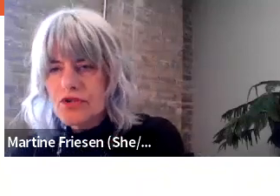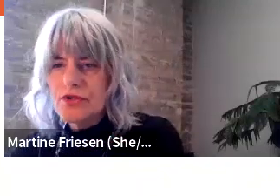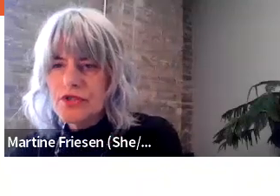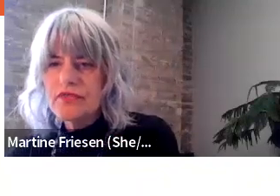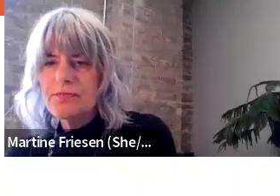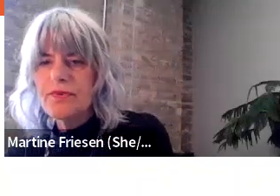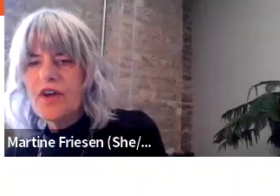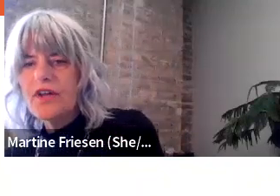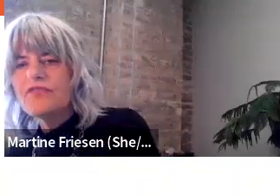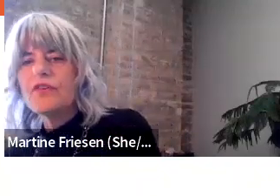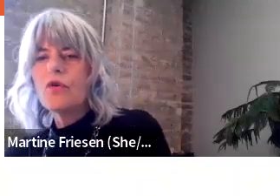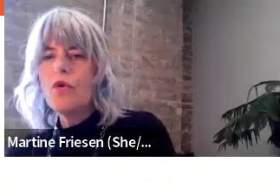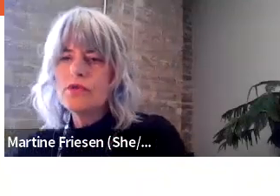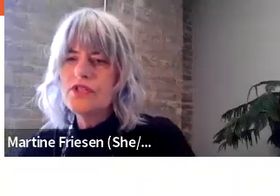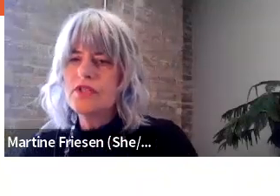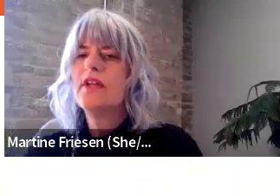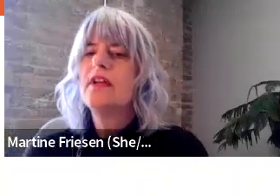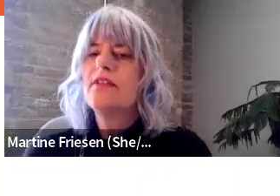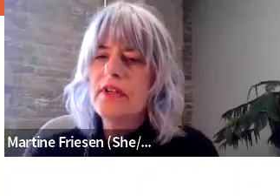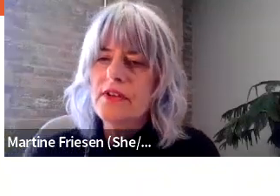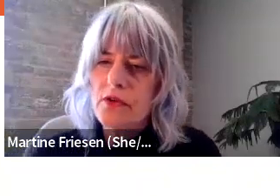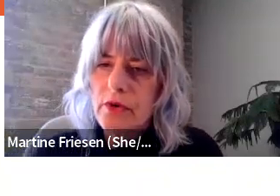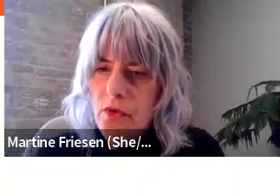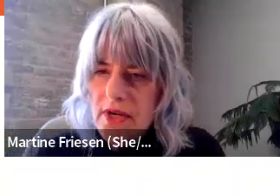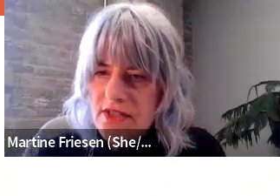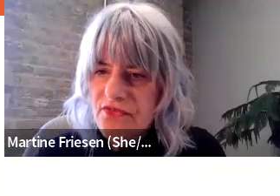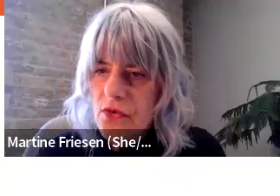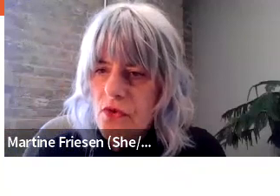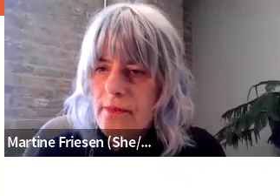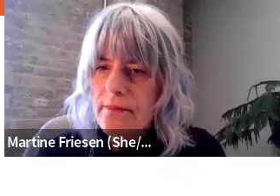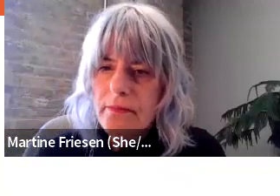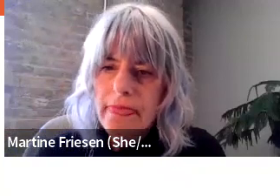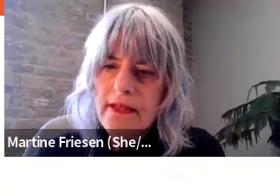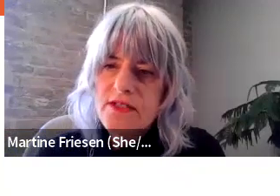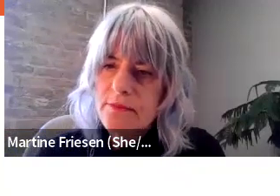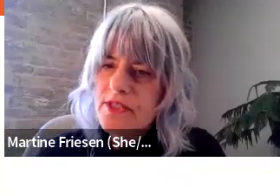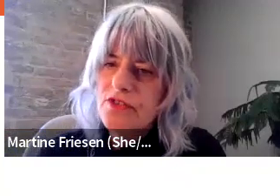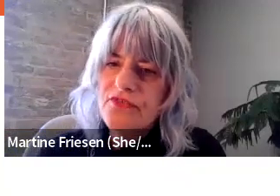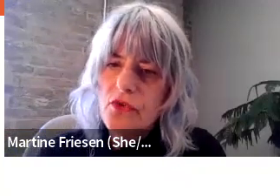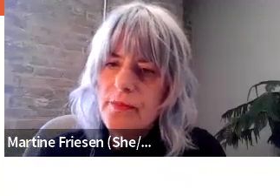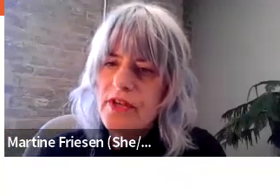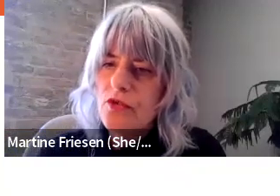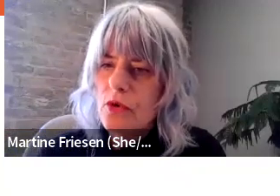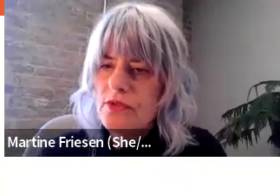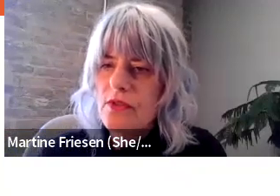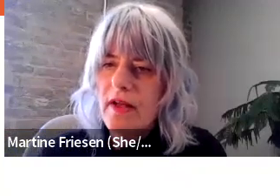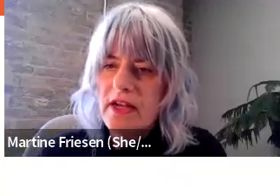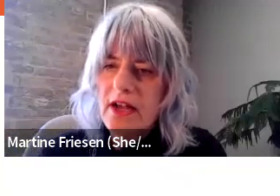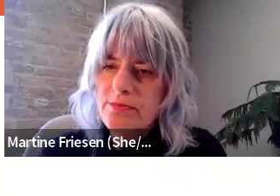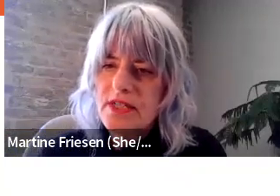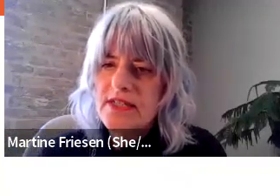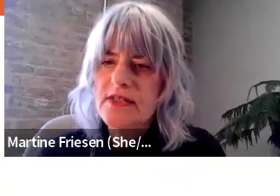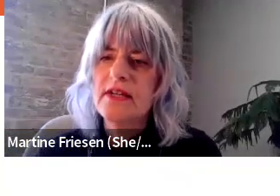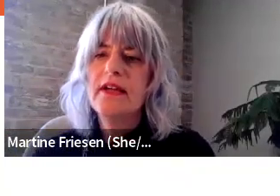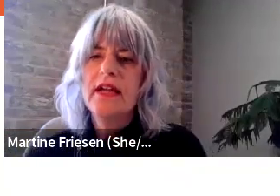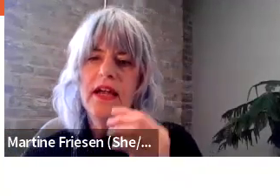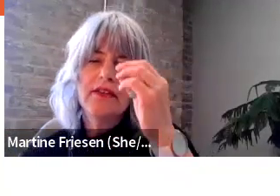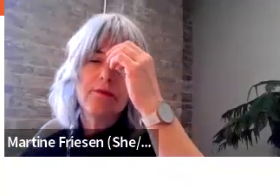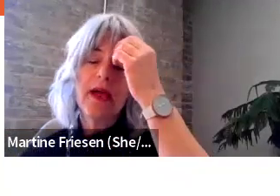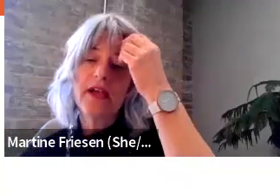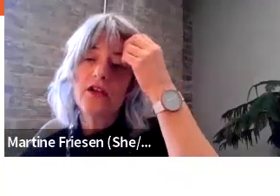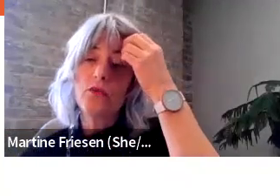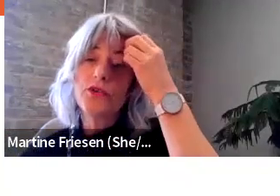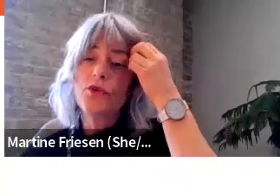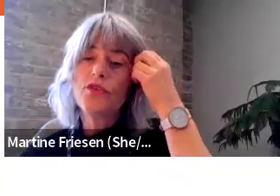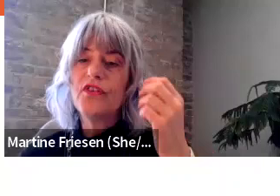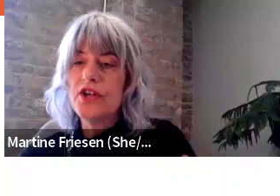Approach your service provider for a quote, fill out the request form, submit your form and your quote to the MAC Help Desk, and